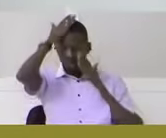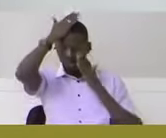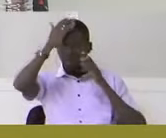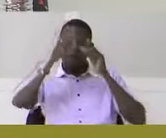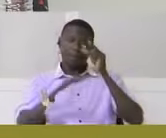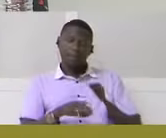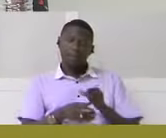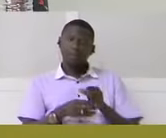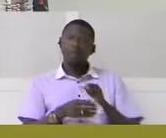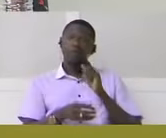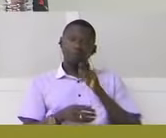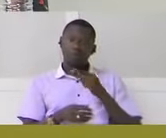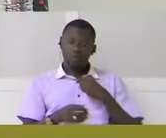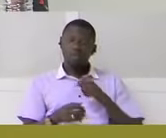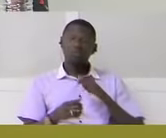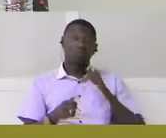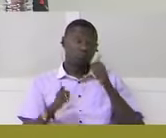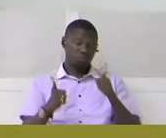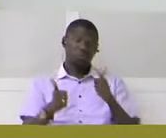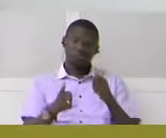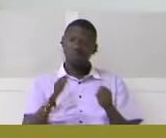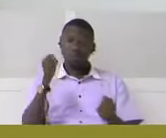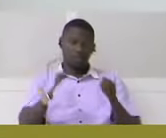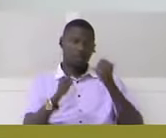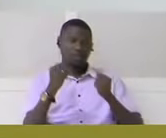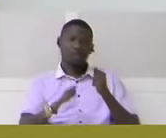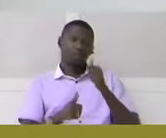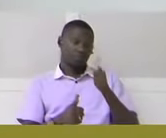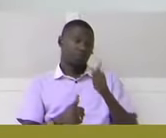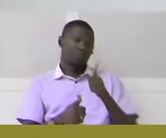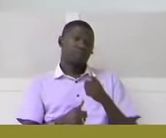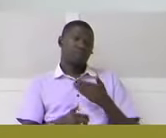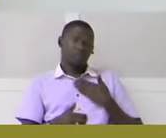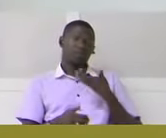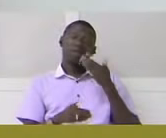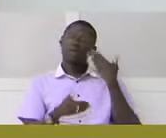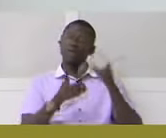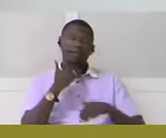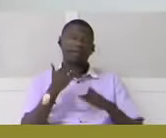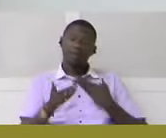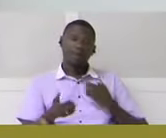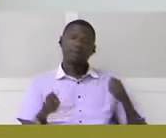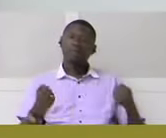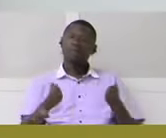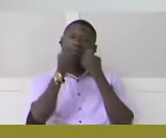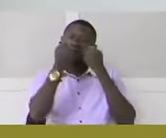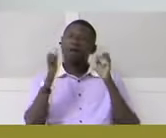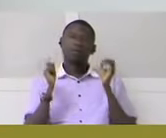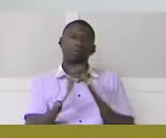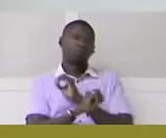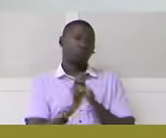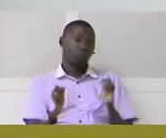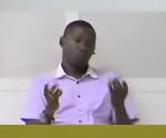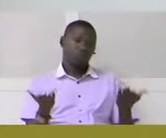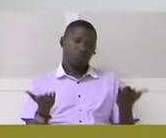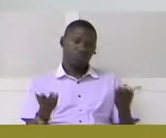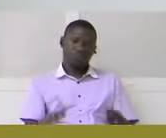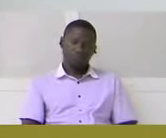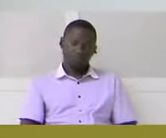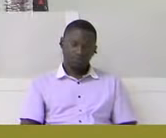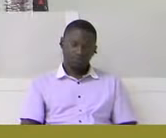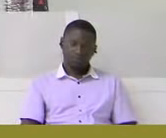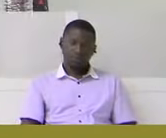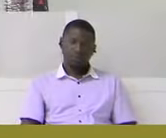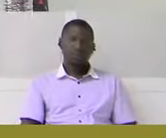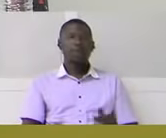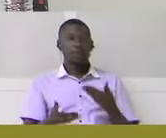civilian driver sural men yalon ko beti hata ba kele driving na Carola and ni na mang e double na ina da na mang bula accident la kuro. Just kindly answer the